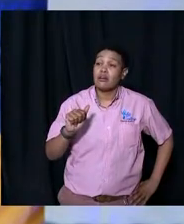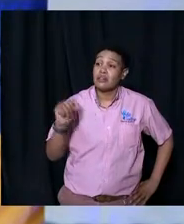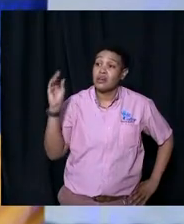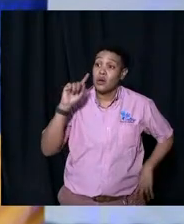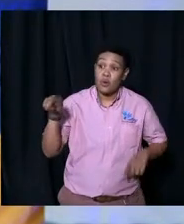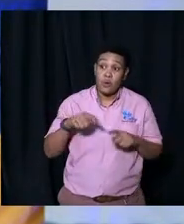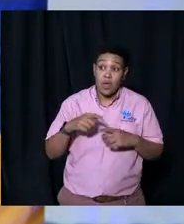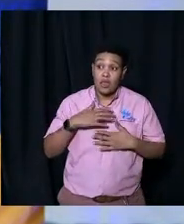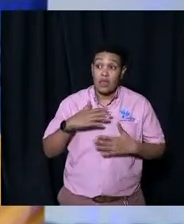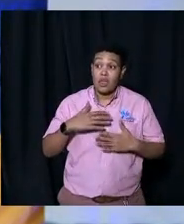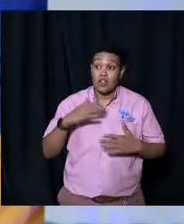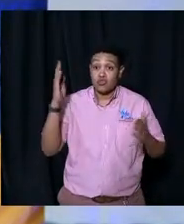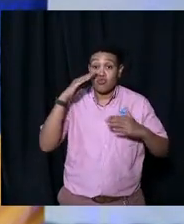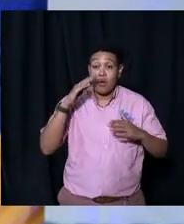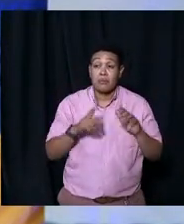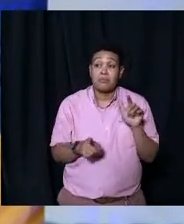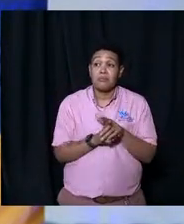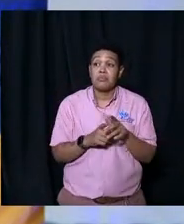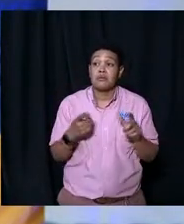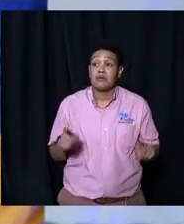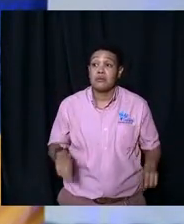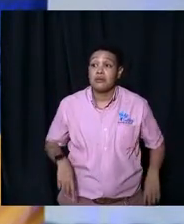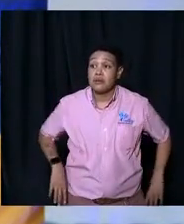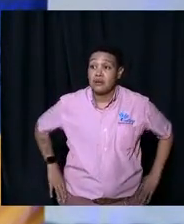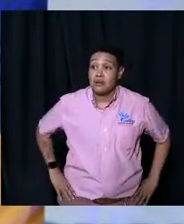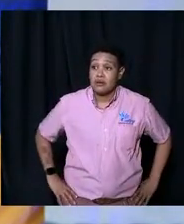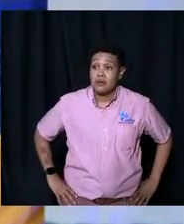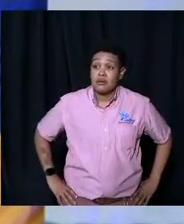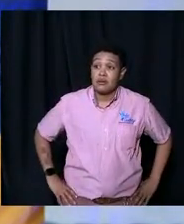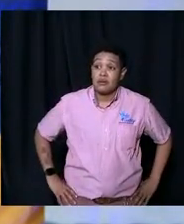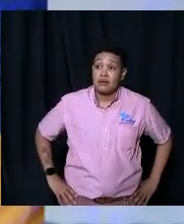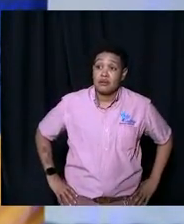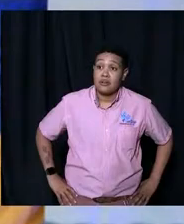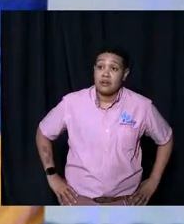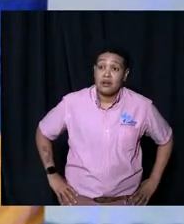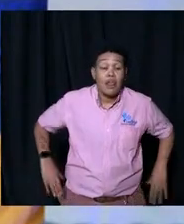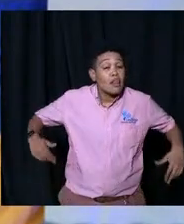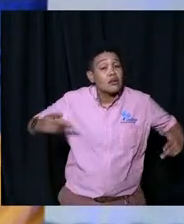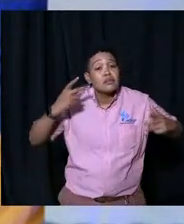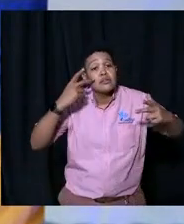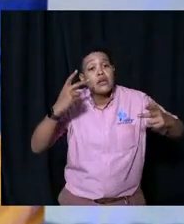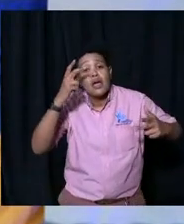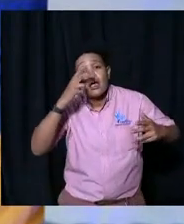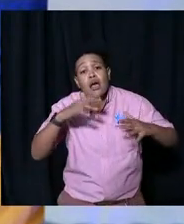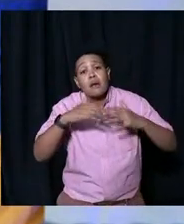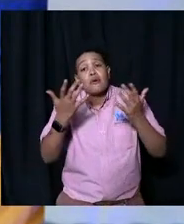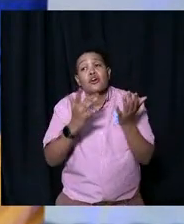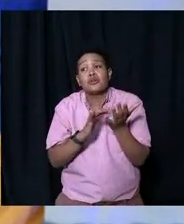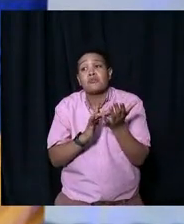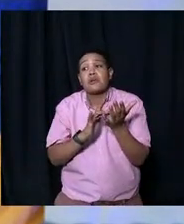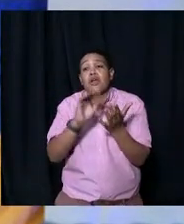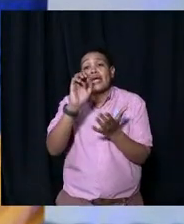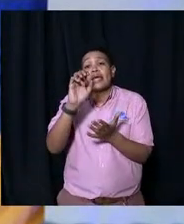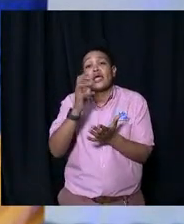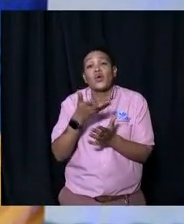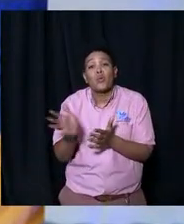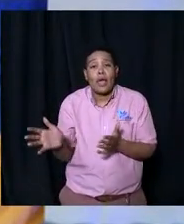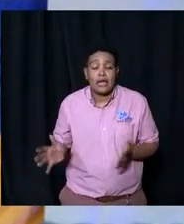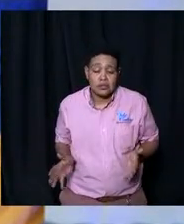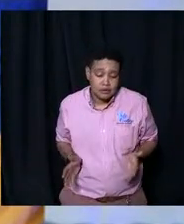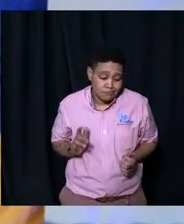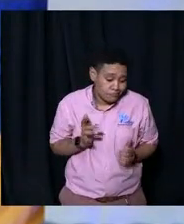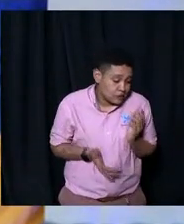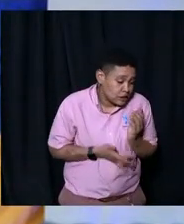in trouble. All right, let's go now. The person says, I didn't see or hear much about medical and e-waste.